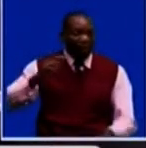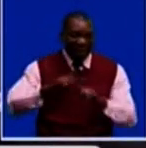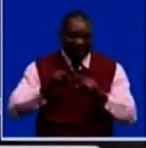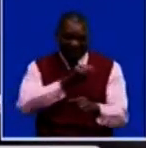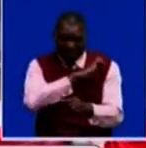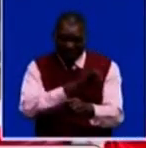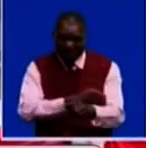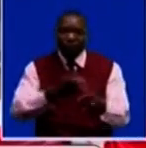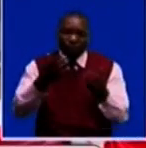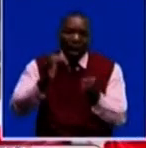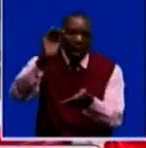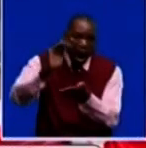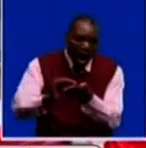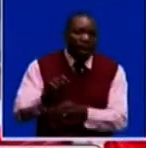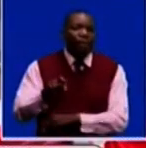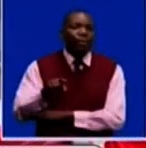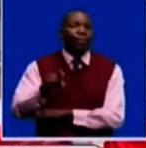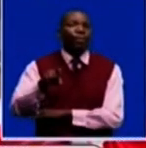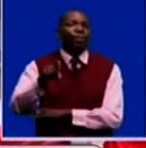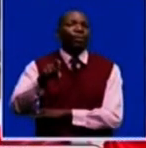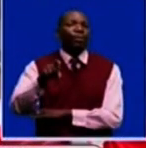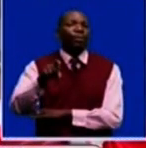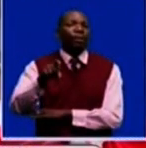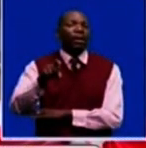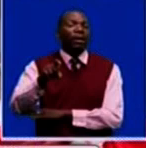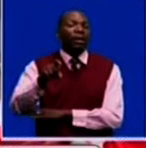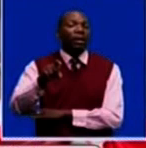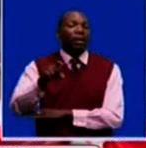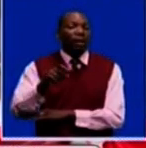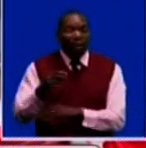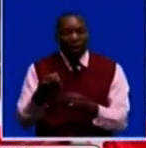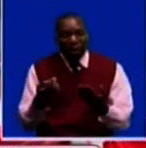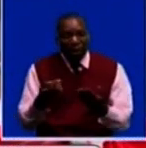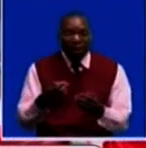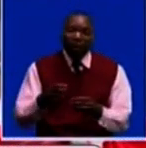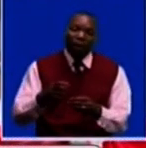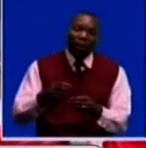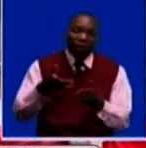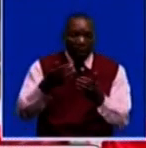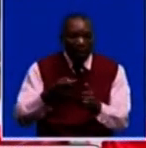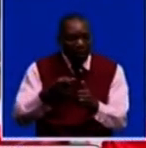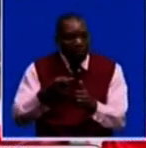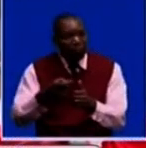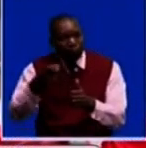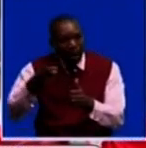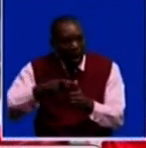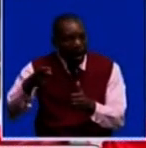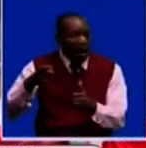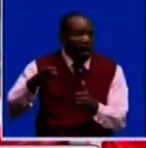of the virus. And an increase in clients seeking HIV, AIDS testing, counseling and treatment, with